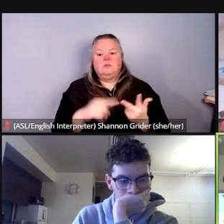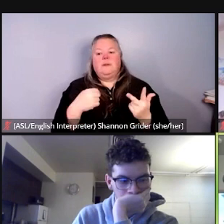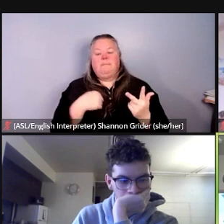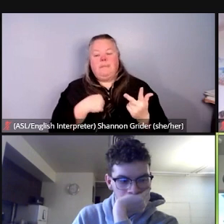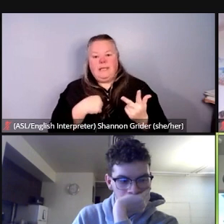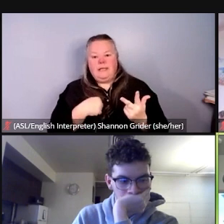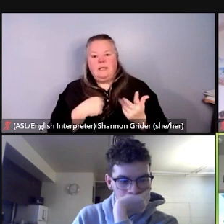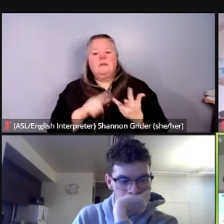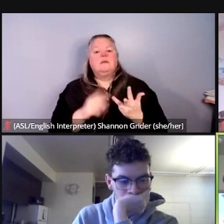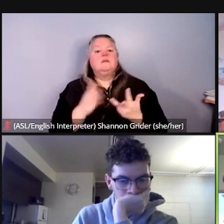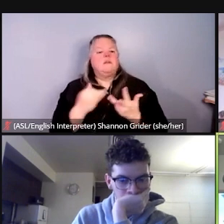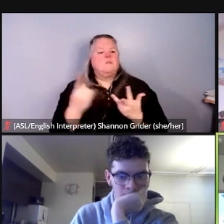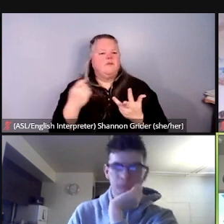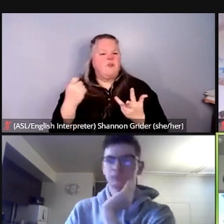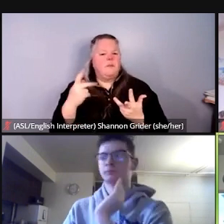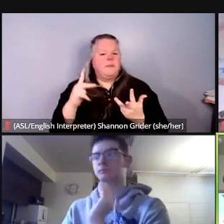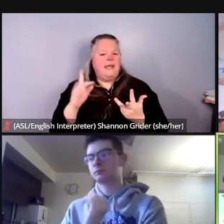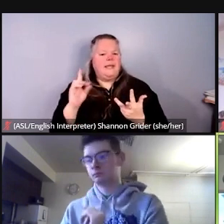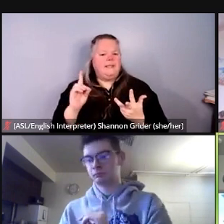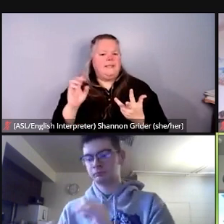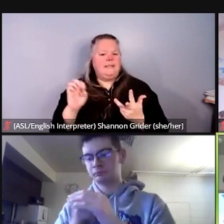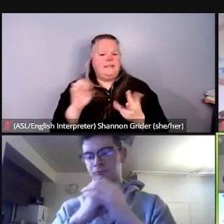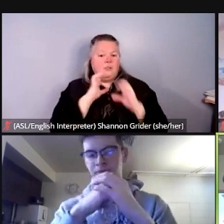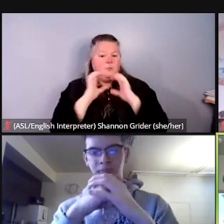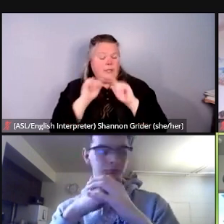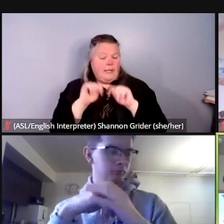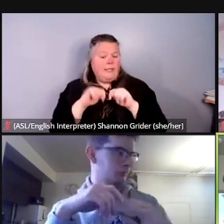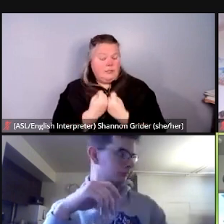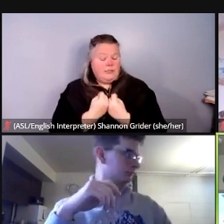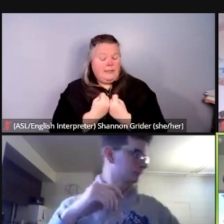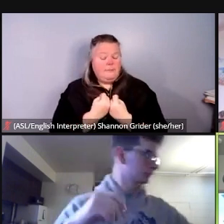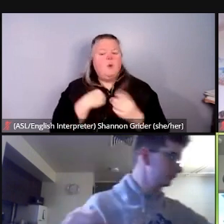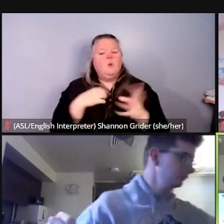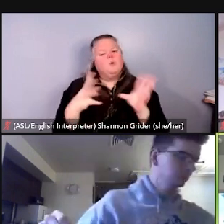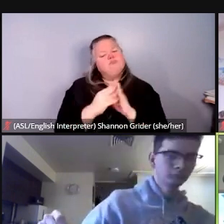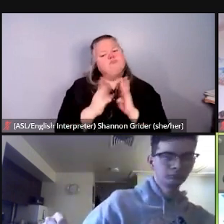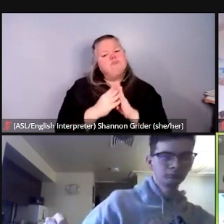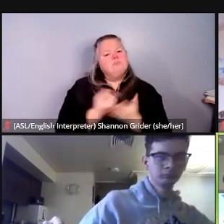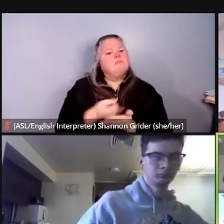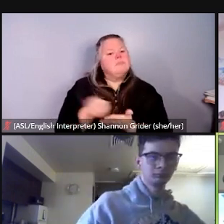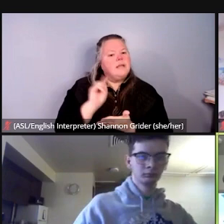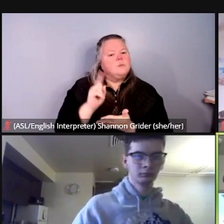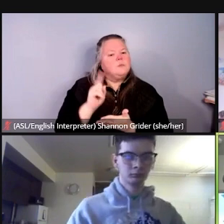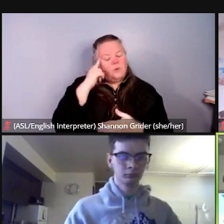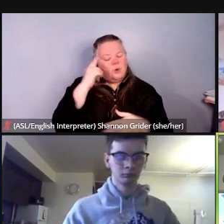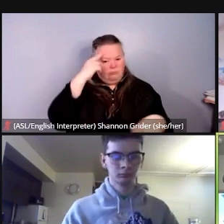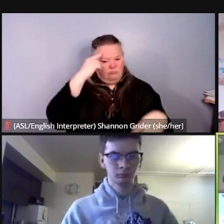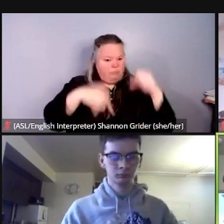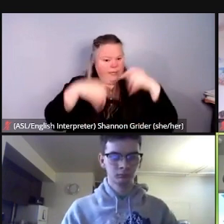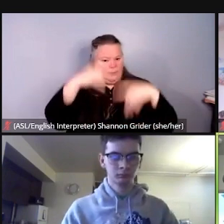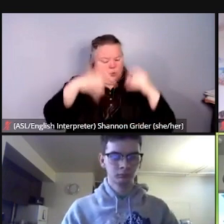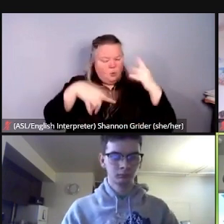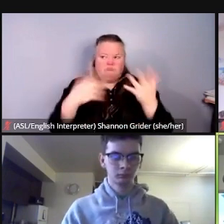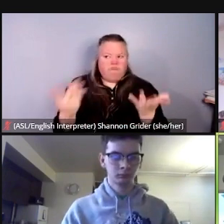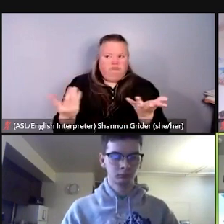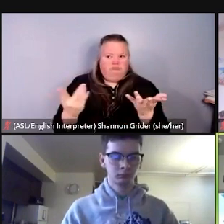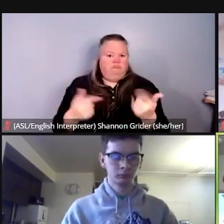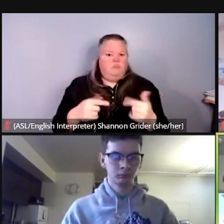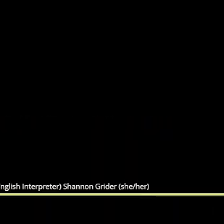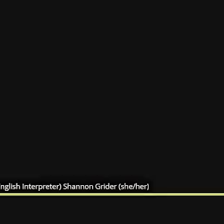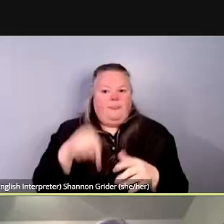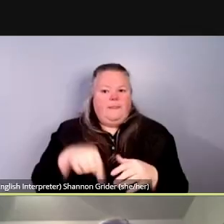the KDE communications team last week to kind of brainstorm what should this look